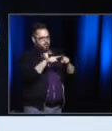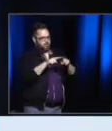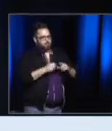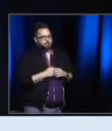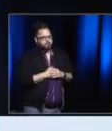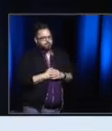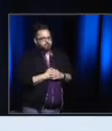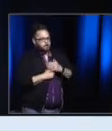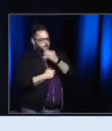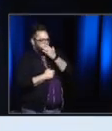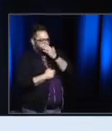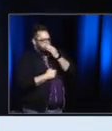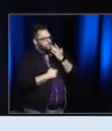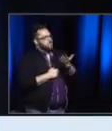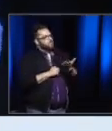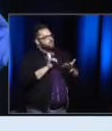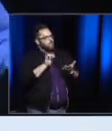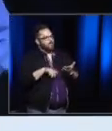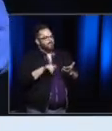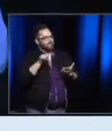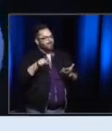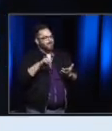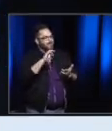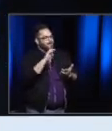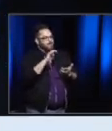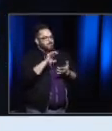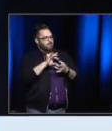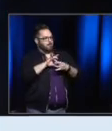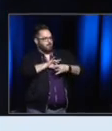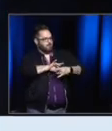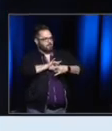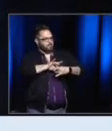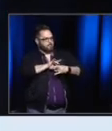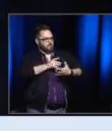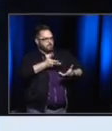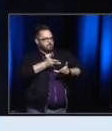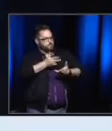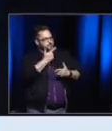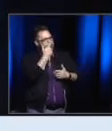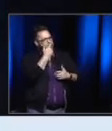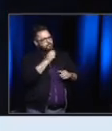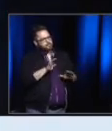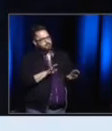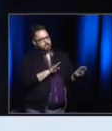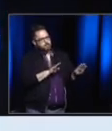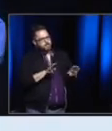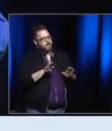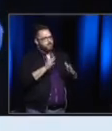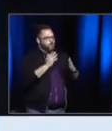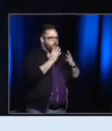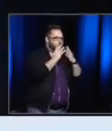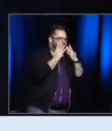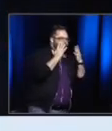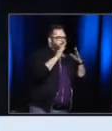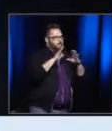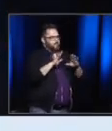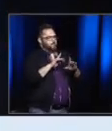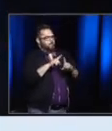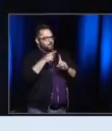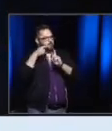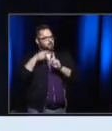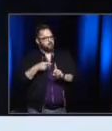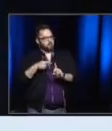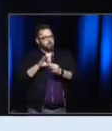So in this consortship context, we also discovered a really interesting behavior, an affiliative-friendly behavior that's specific to